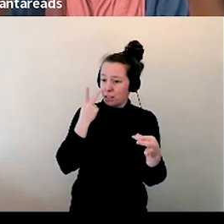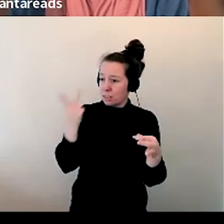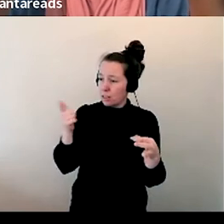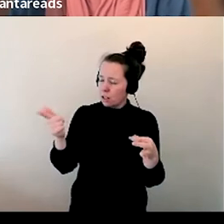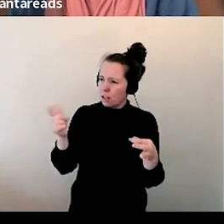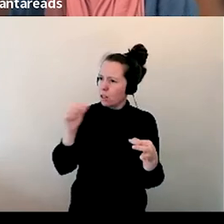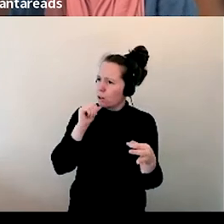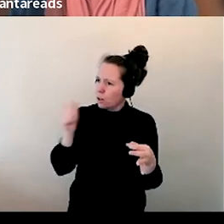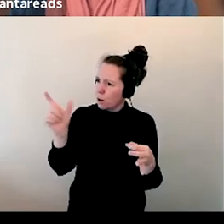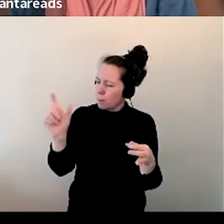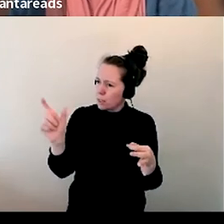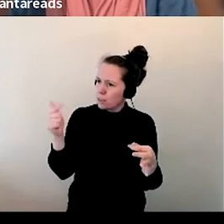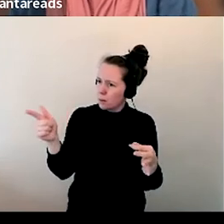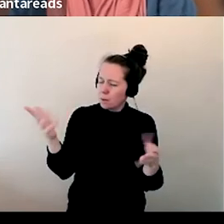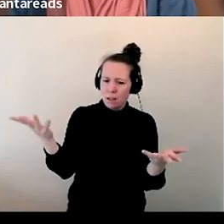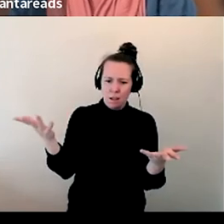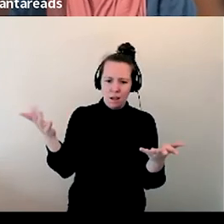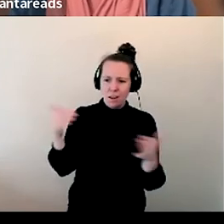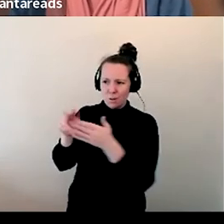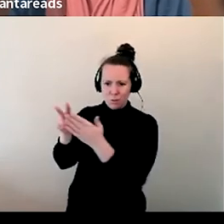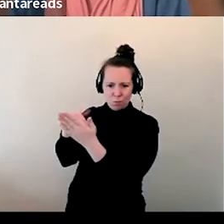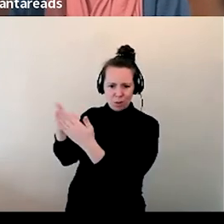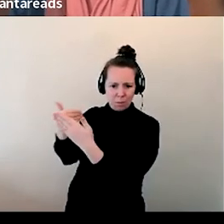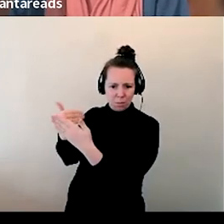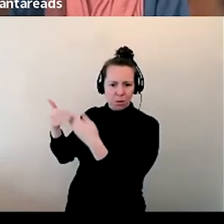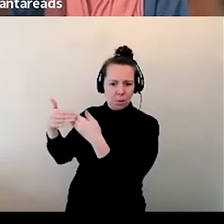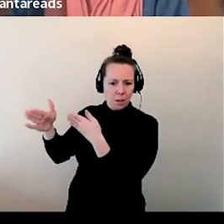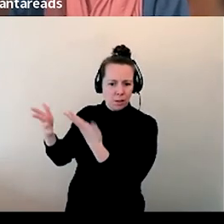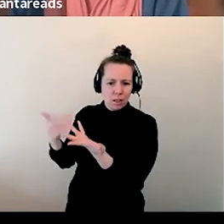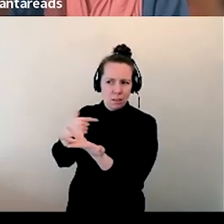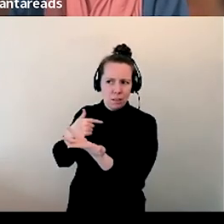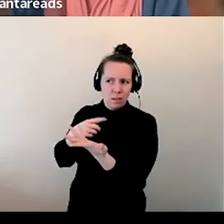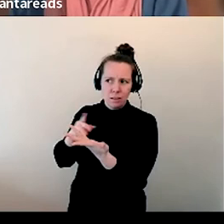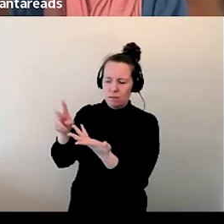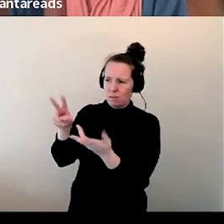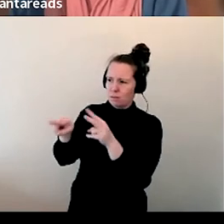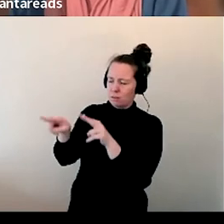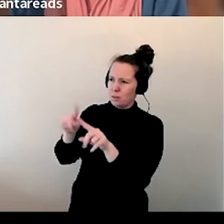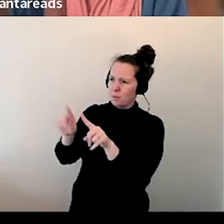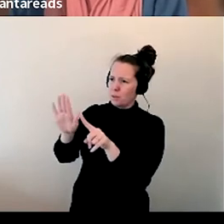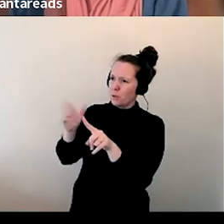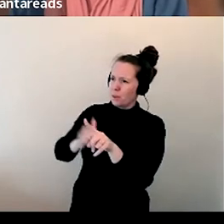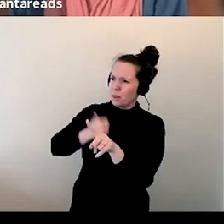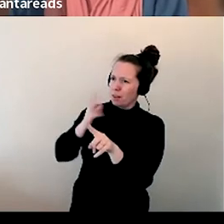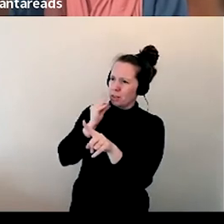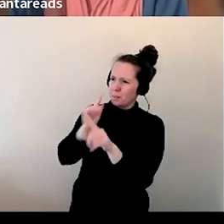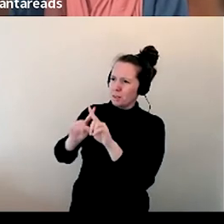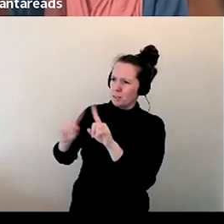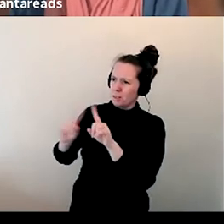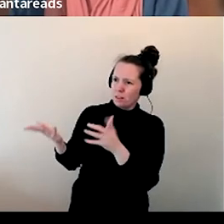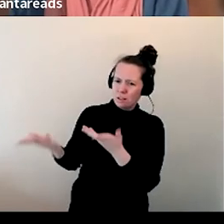non-Muslim getting an arc of a book about a story that I most likely will relate to, feels disingenuous and